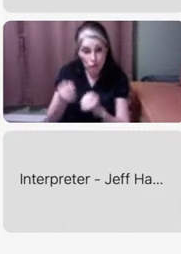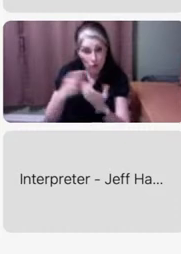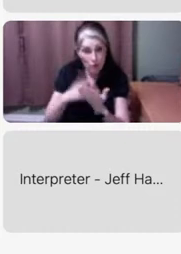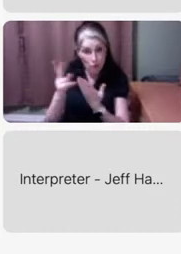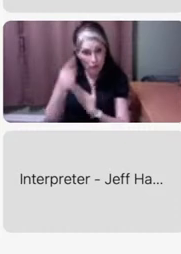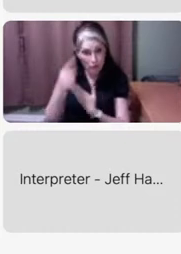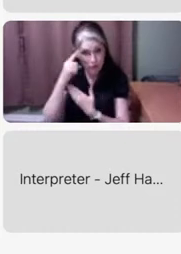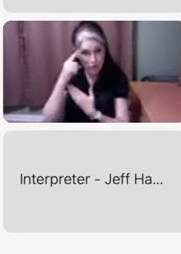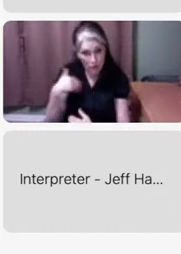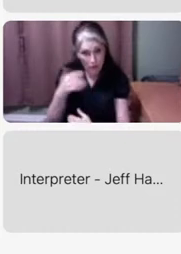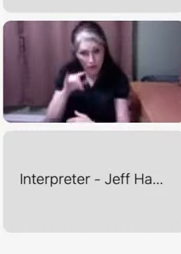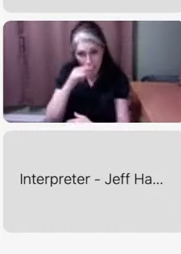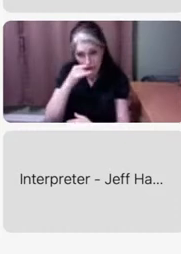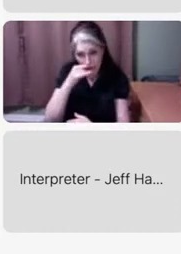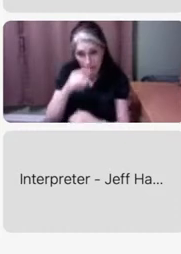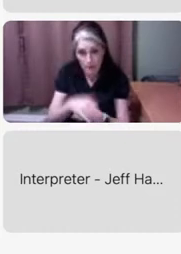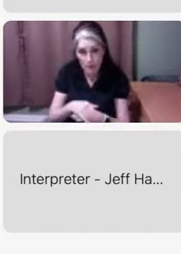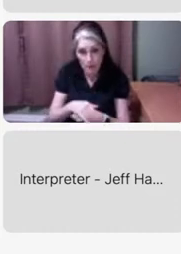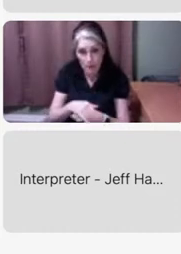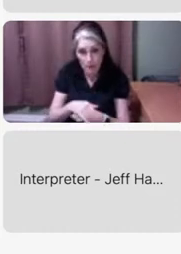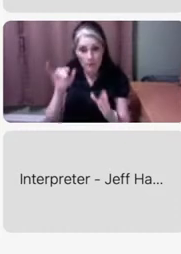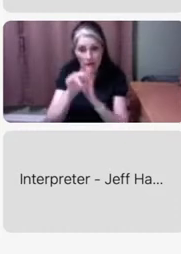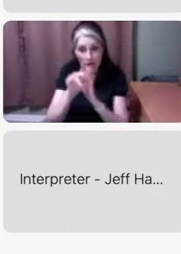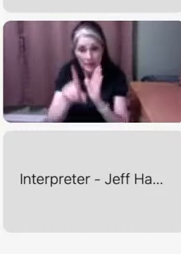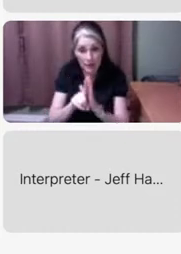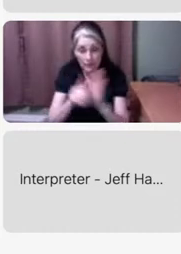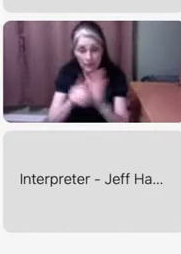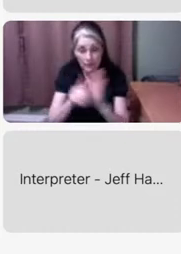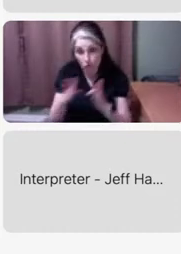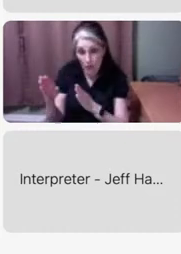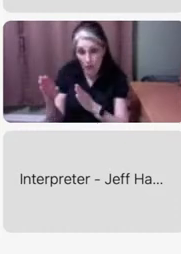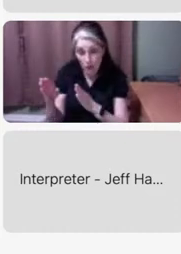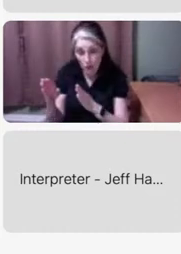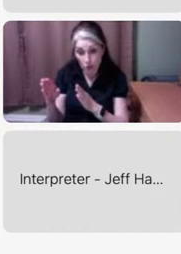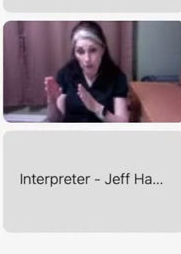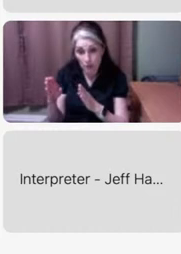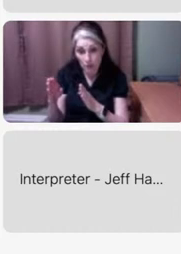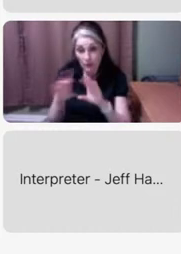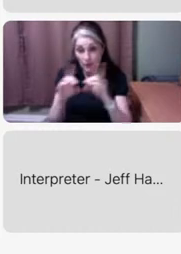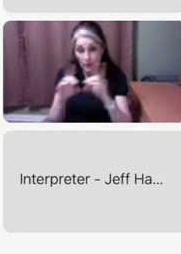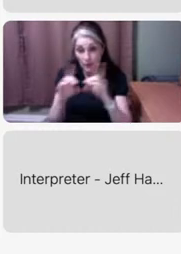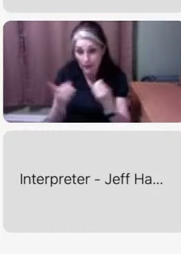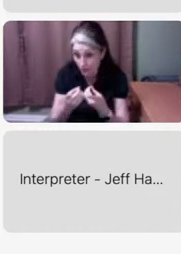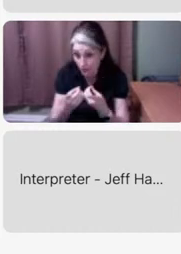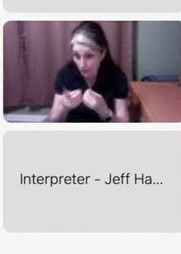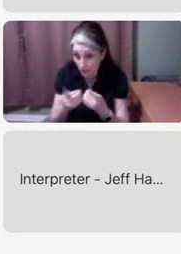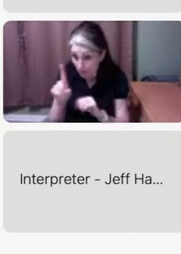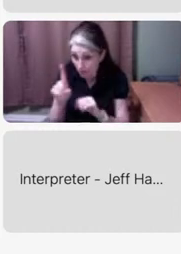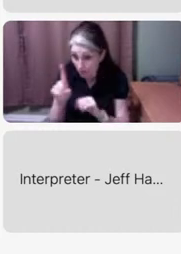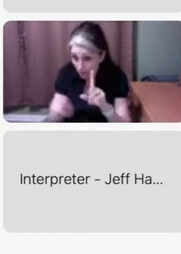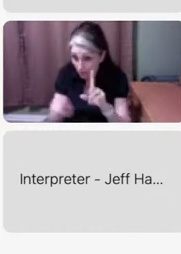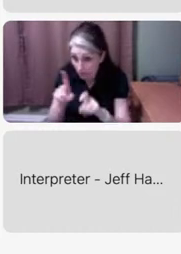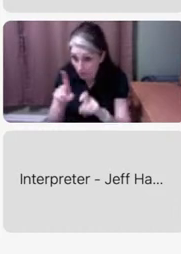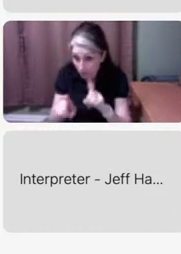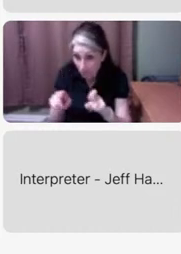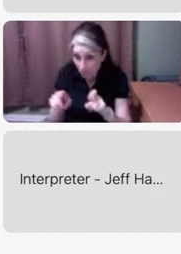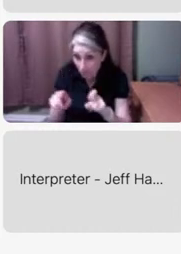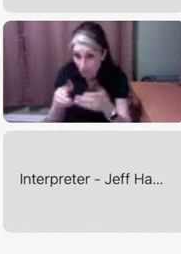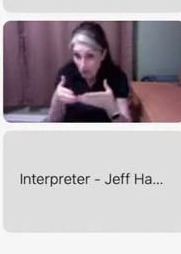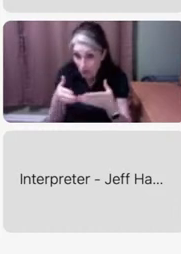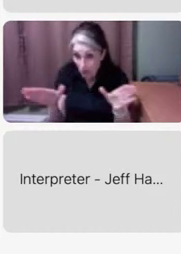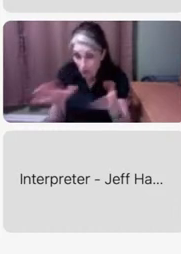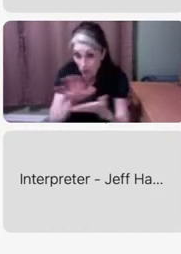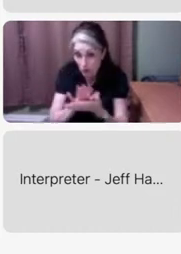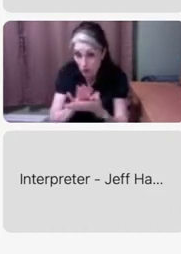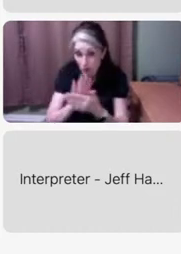strategies within you know in our district that are across the the schools that are being implemented you know